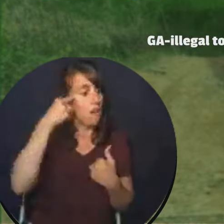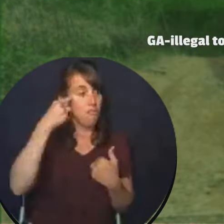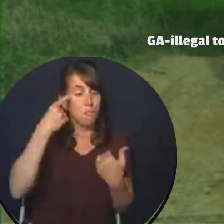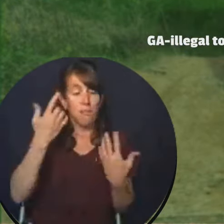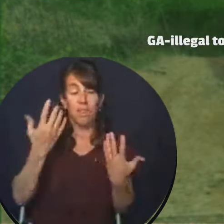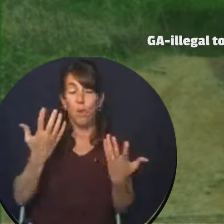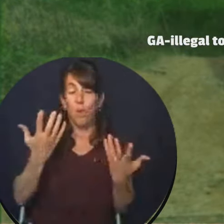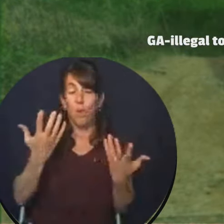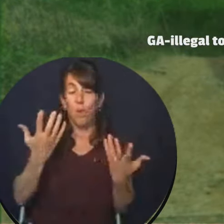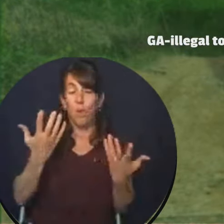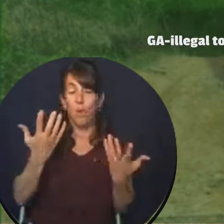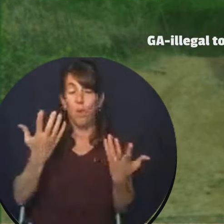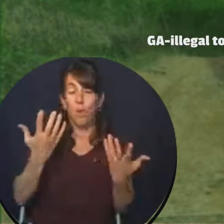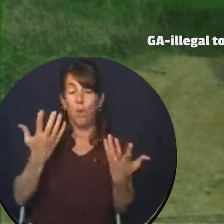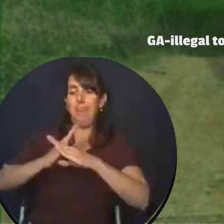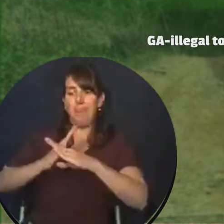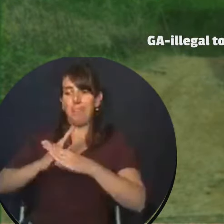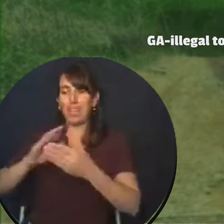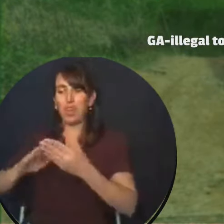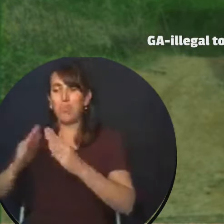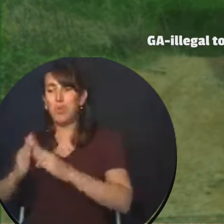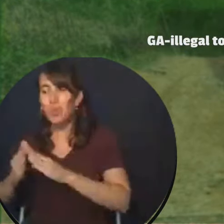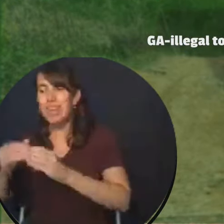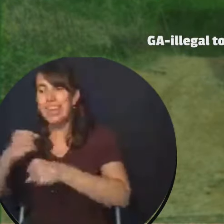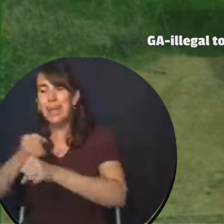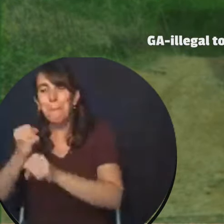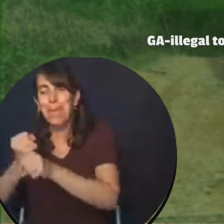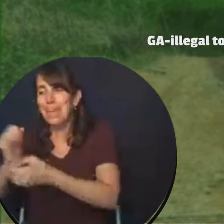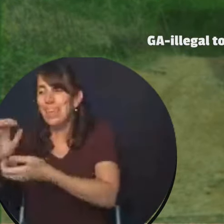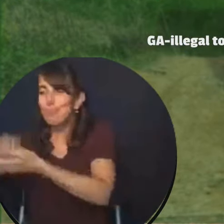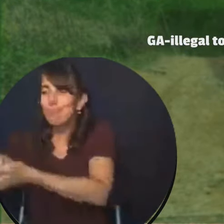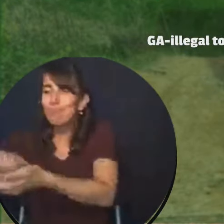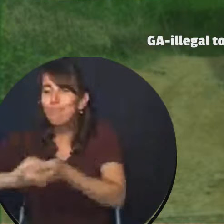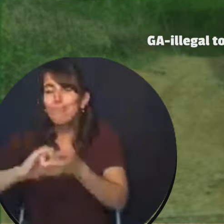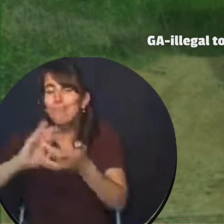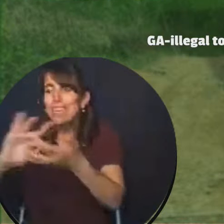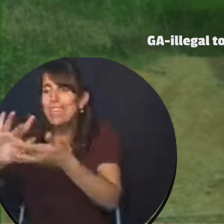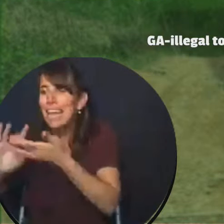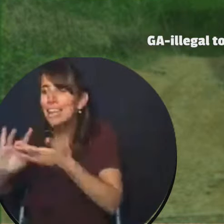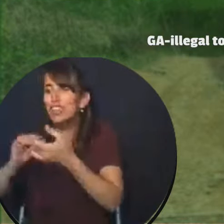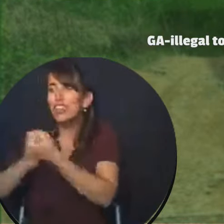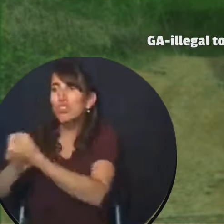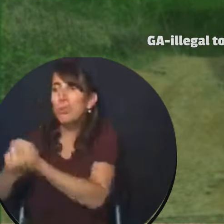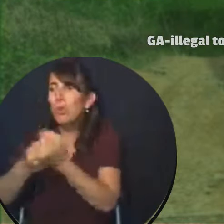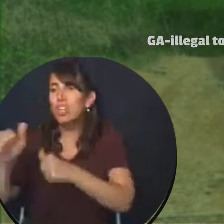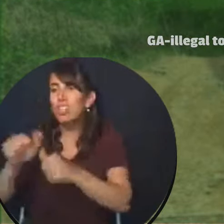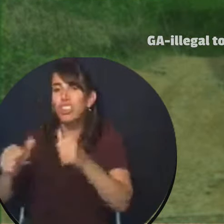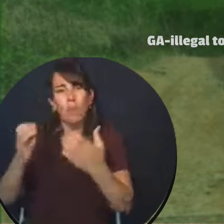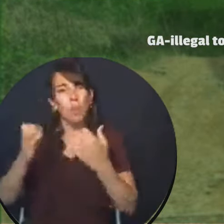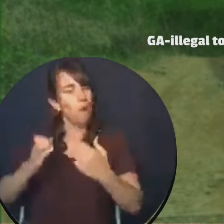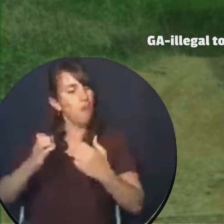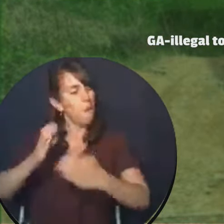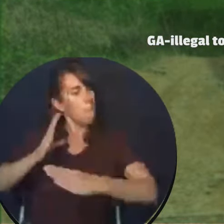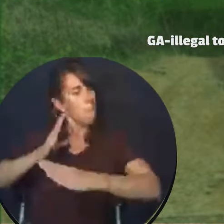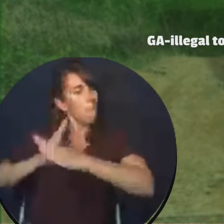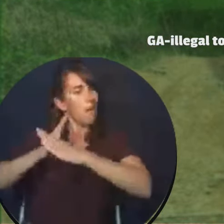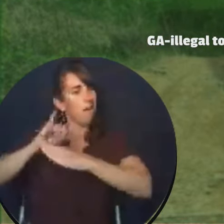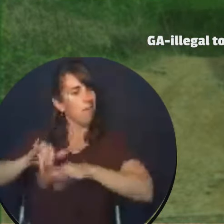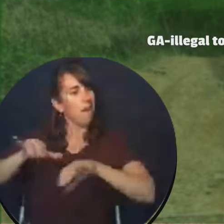people. So prosecution under federal and state charity laws and money laundering, which Zohra is going to talk about in more detail in a